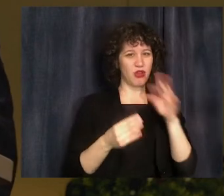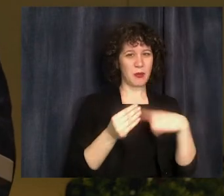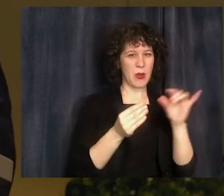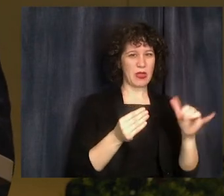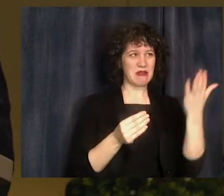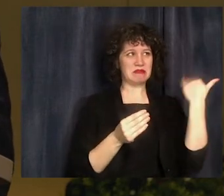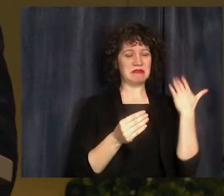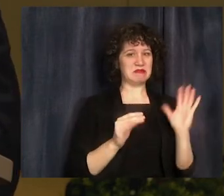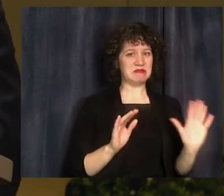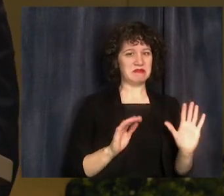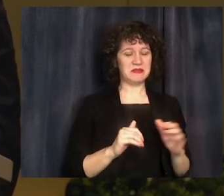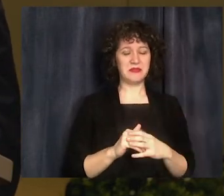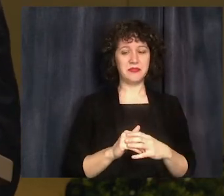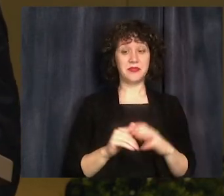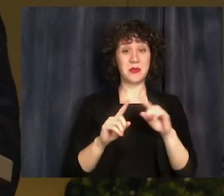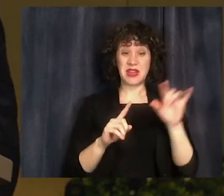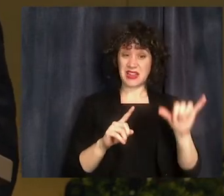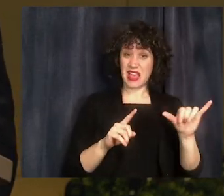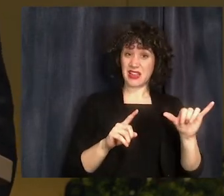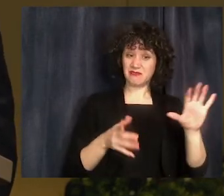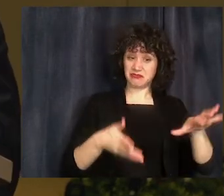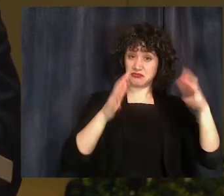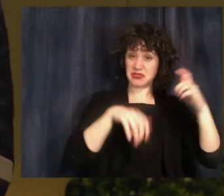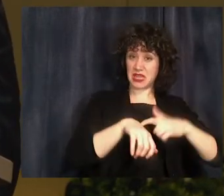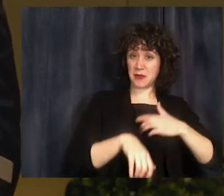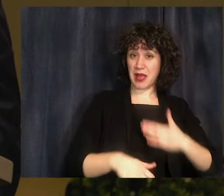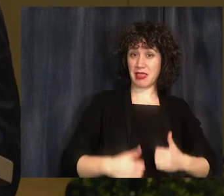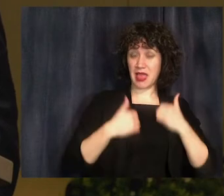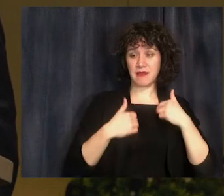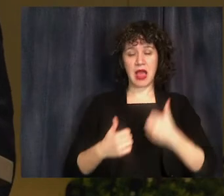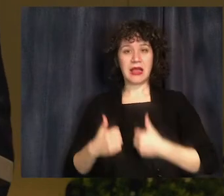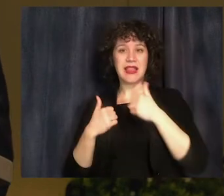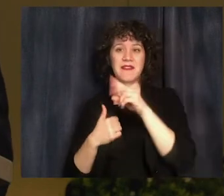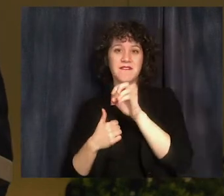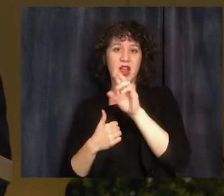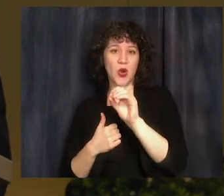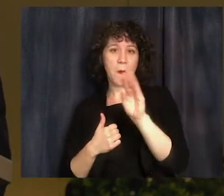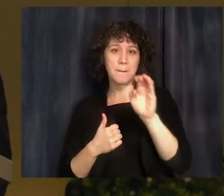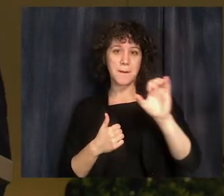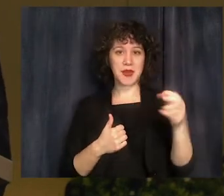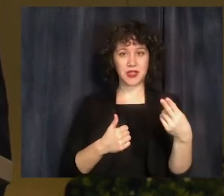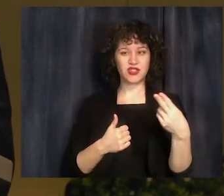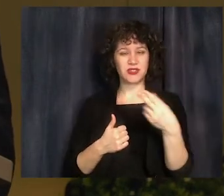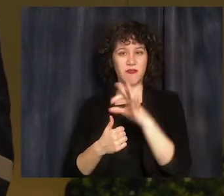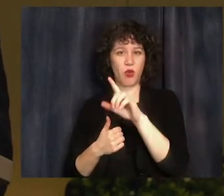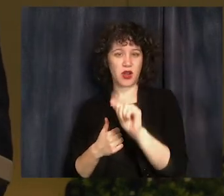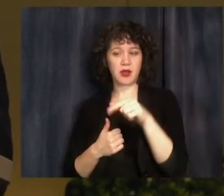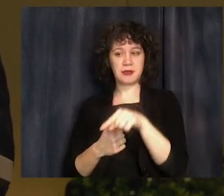I was in Vero Beach during that tumultuous time, doing some work to my condo, a condo I didn't even know if I was going to be able to keep after all the dust